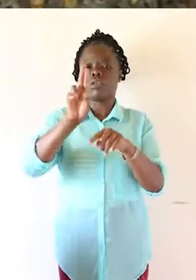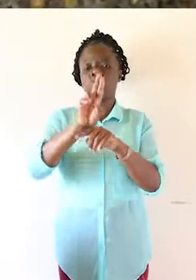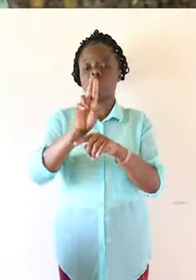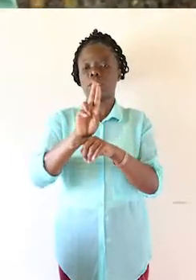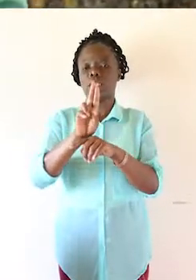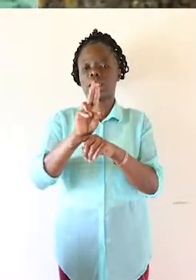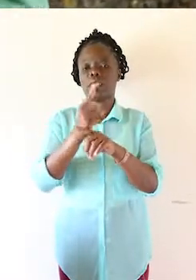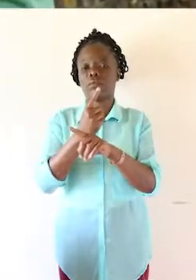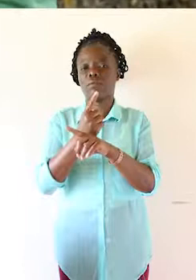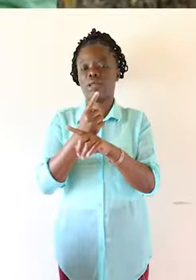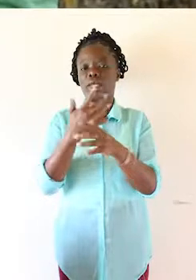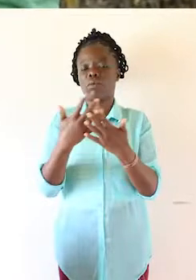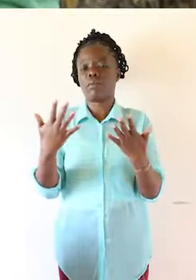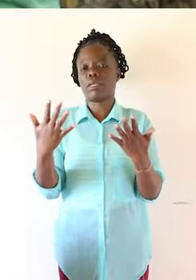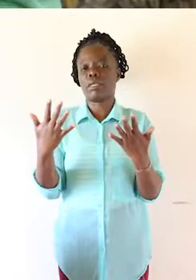using ratchet press.